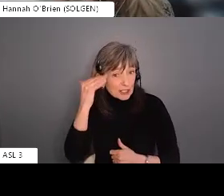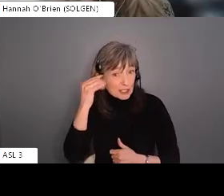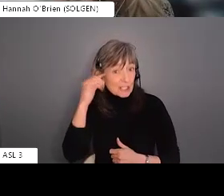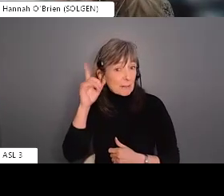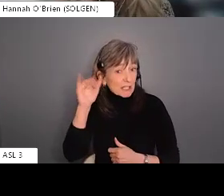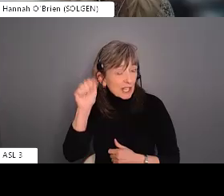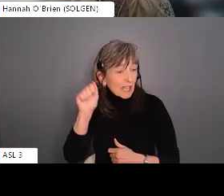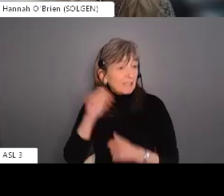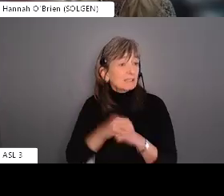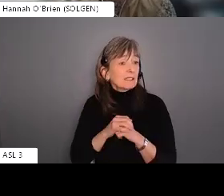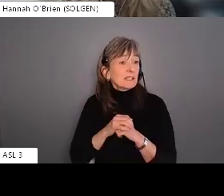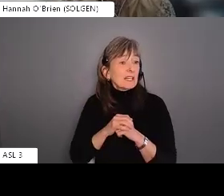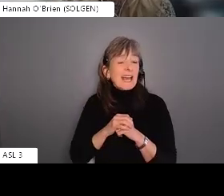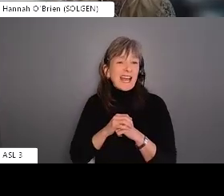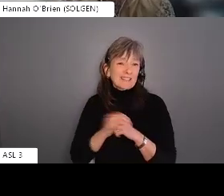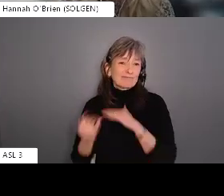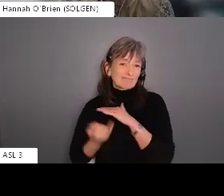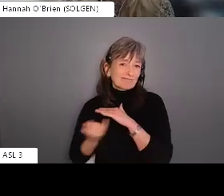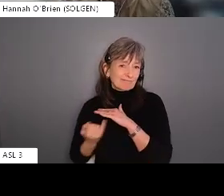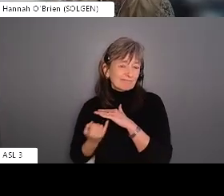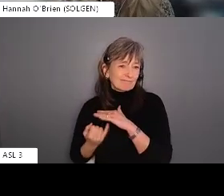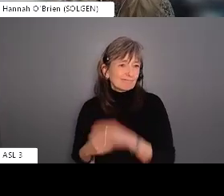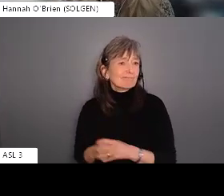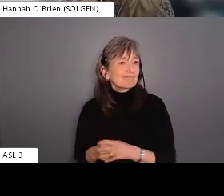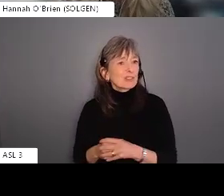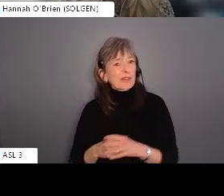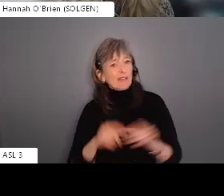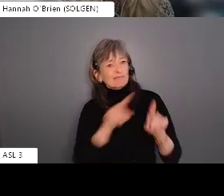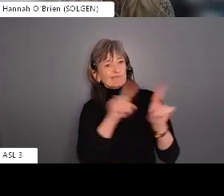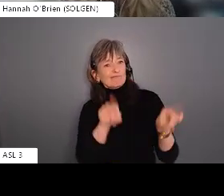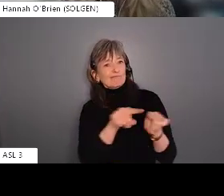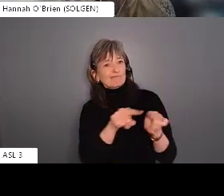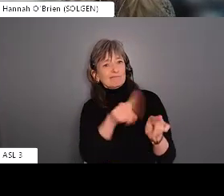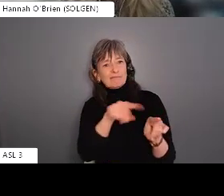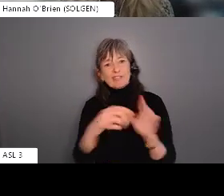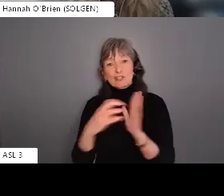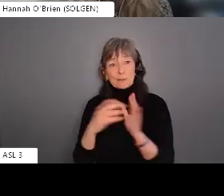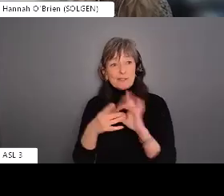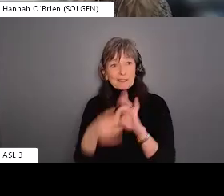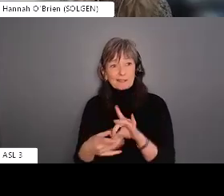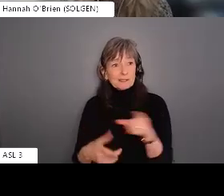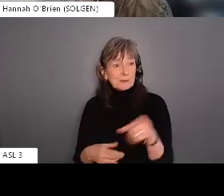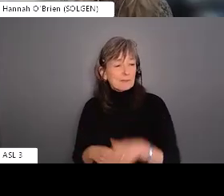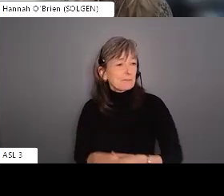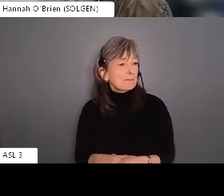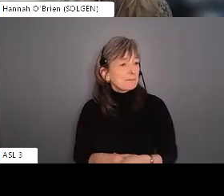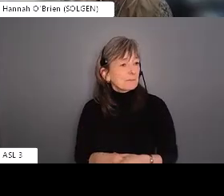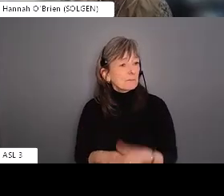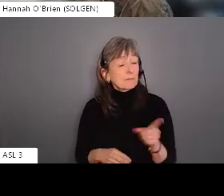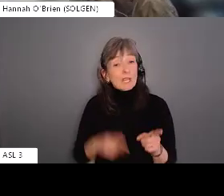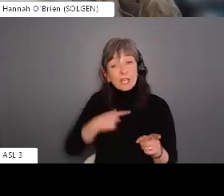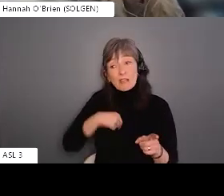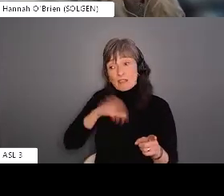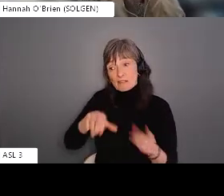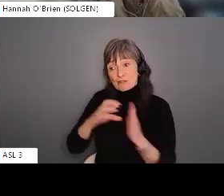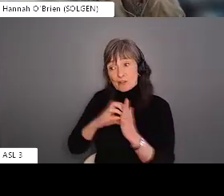illness, and social isolation. Here's just a little screenshot of our chapter. And some of the recommendations in this chapter are